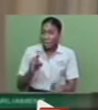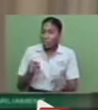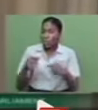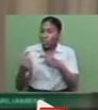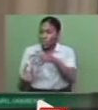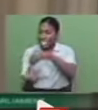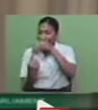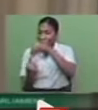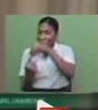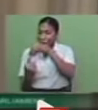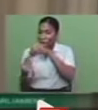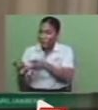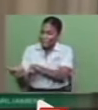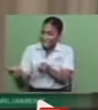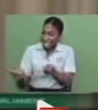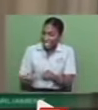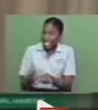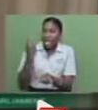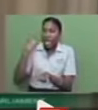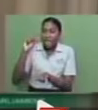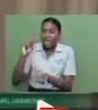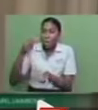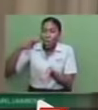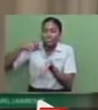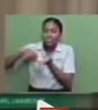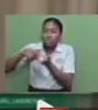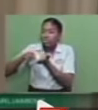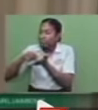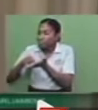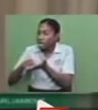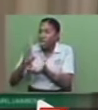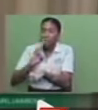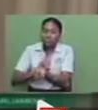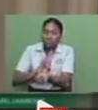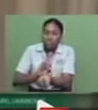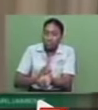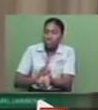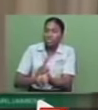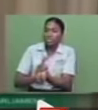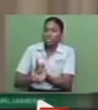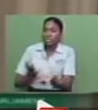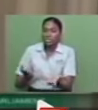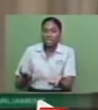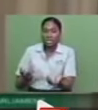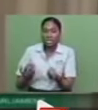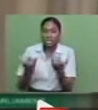timely basis, to be counseled in a special design facility, these victims now will have to